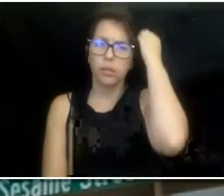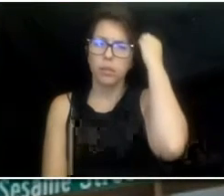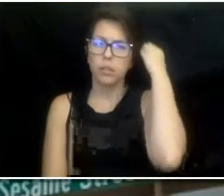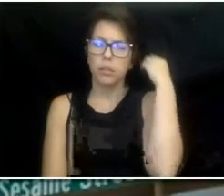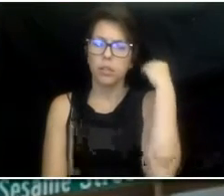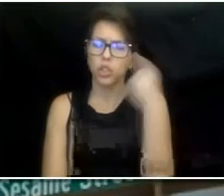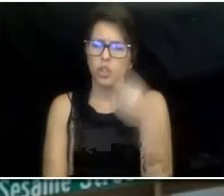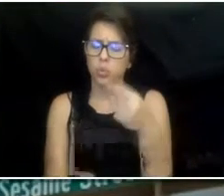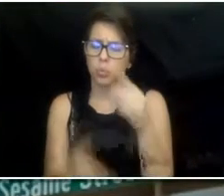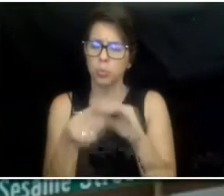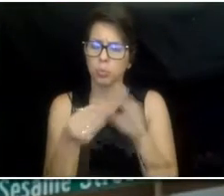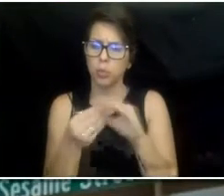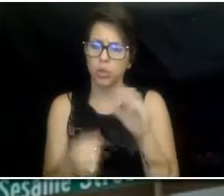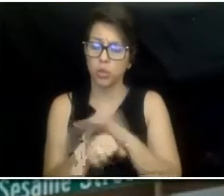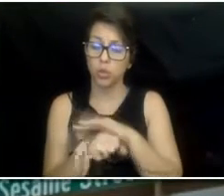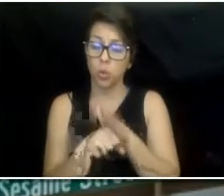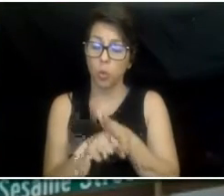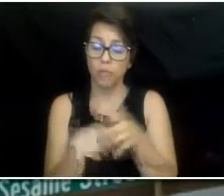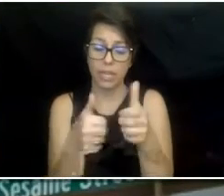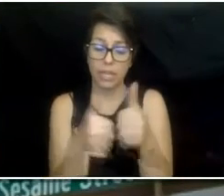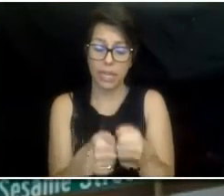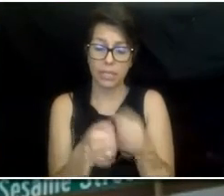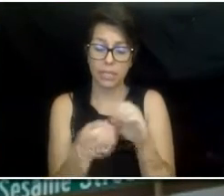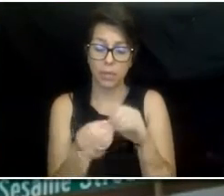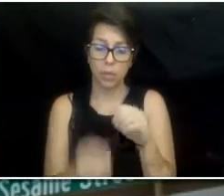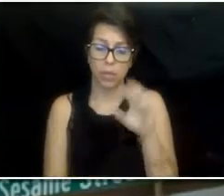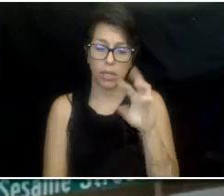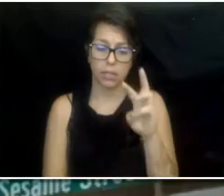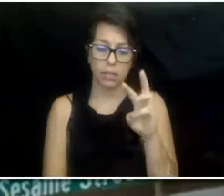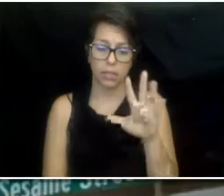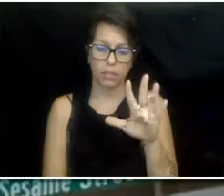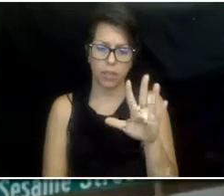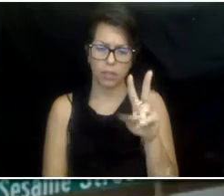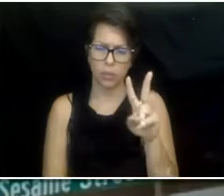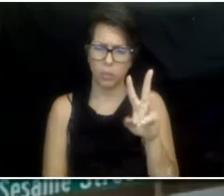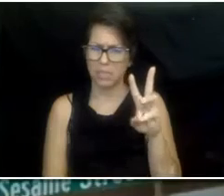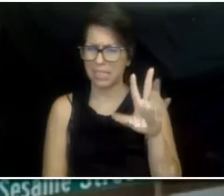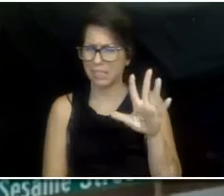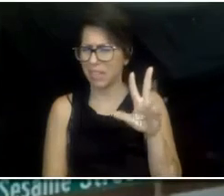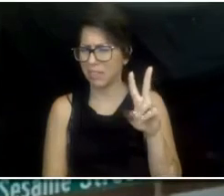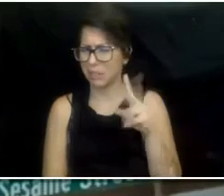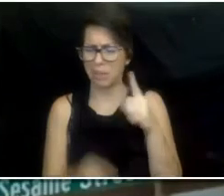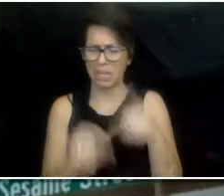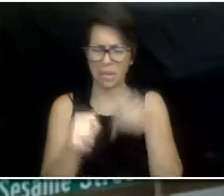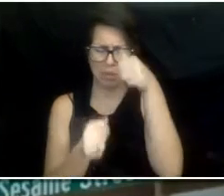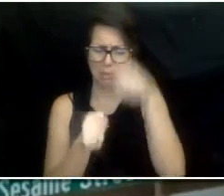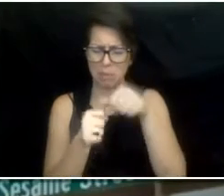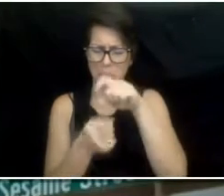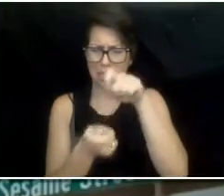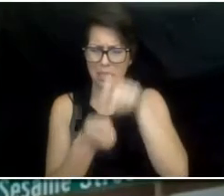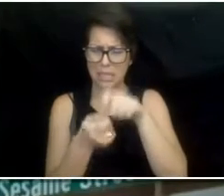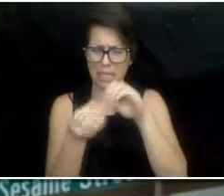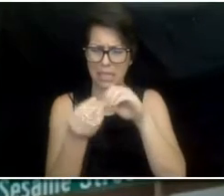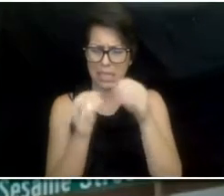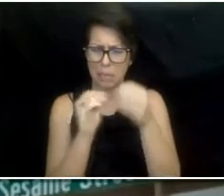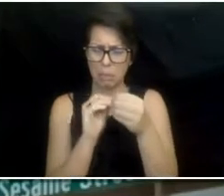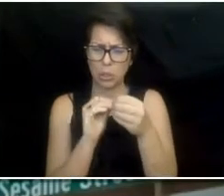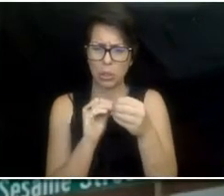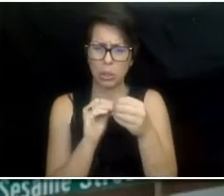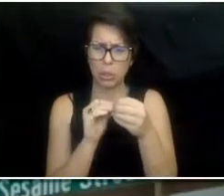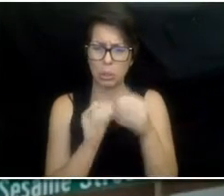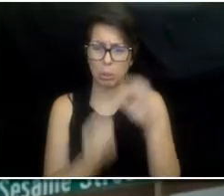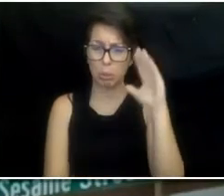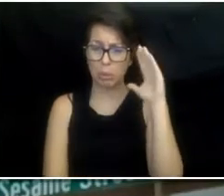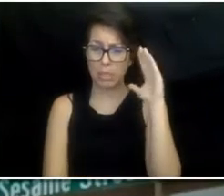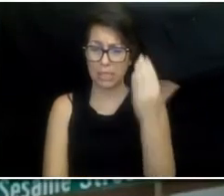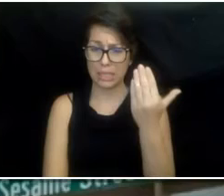text out and then over the past uh if you think of the pandemic has having gone on for at least seven weeks